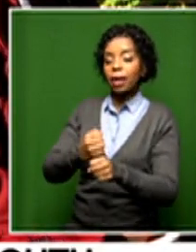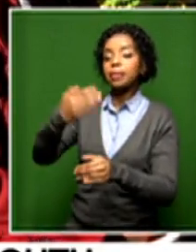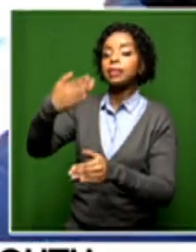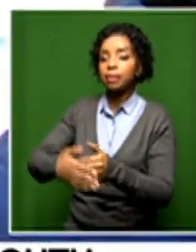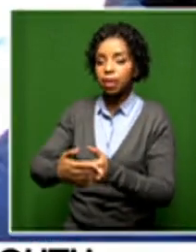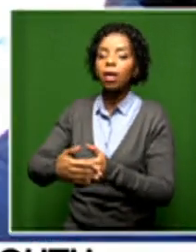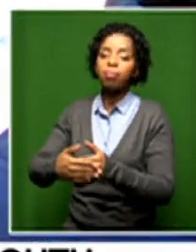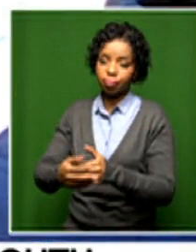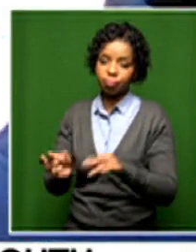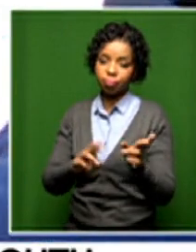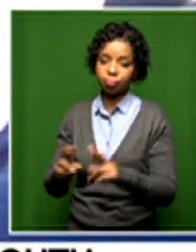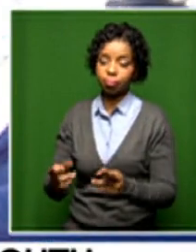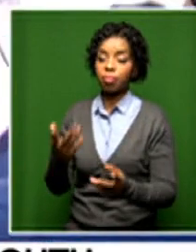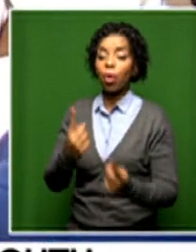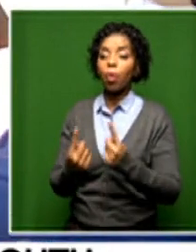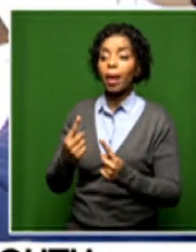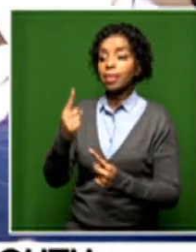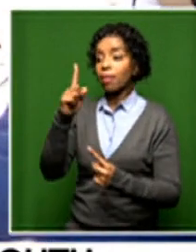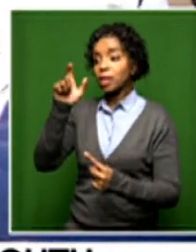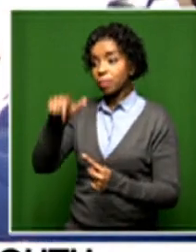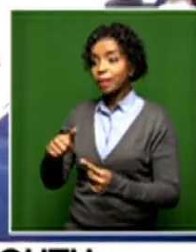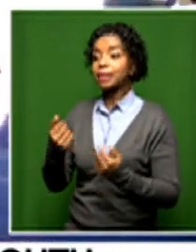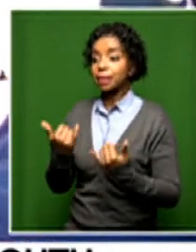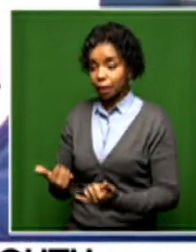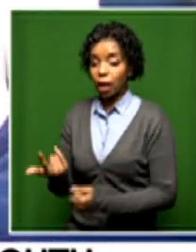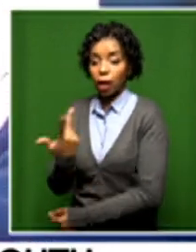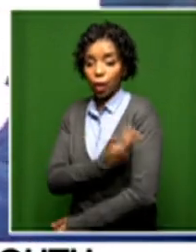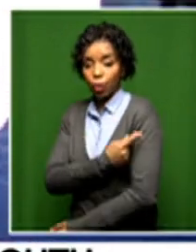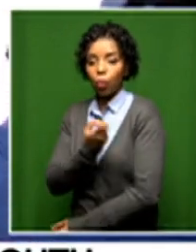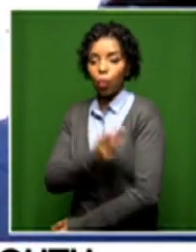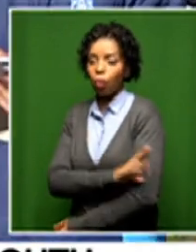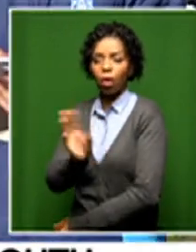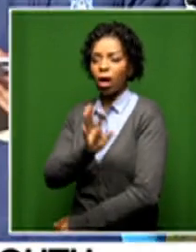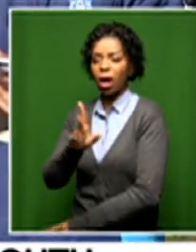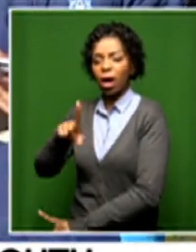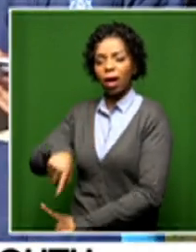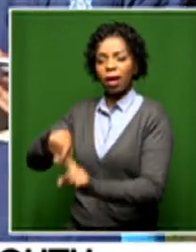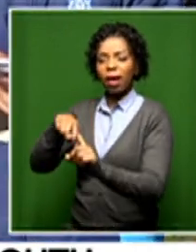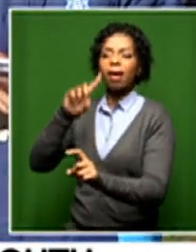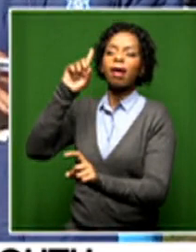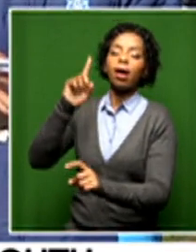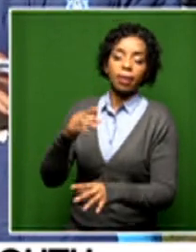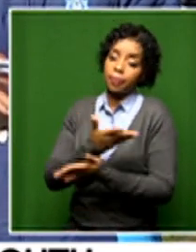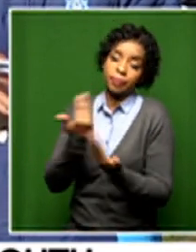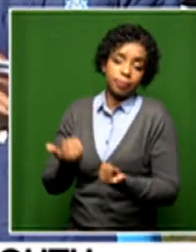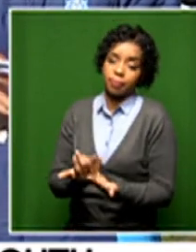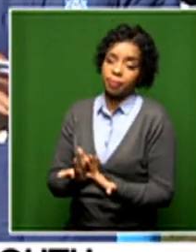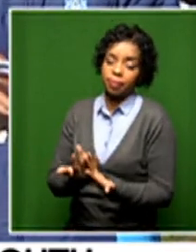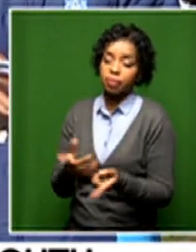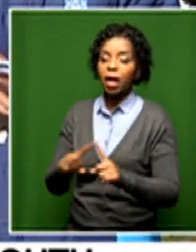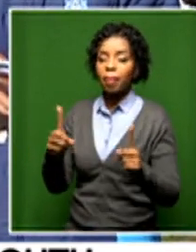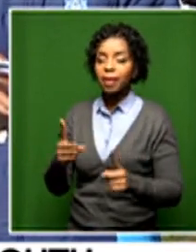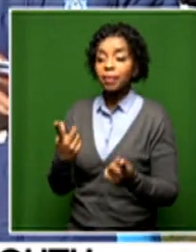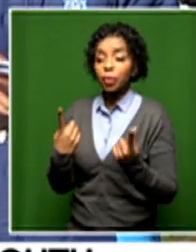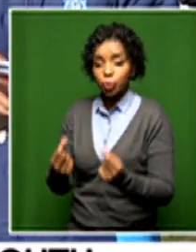as amongst the first people to receive it or not is another question. But even if we did, the cost is high, so it's going to take